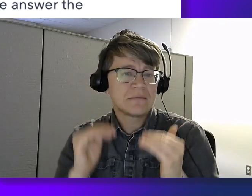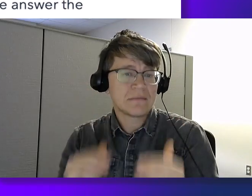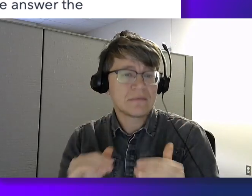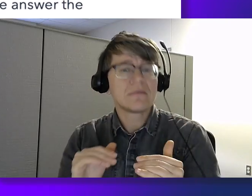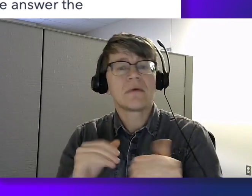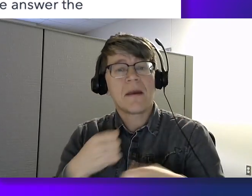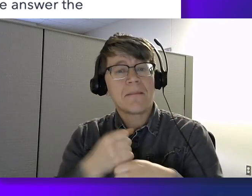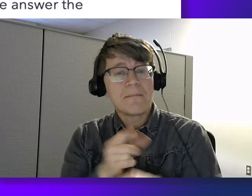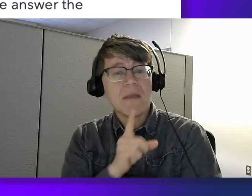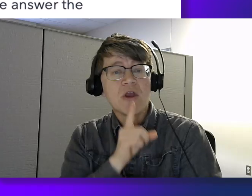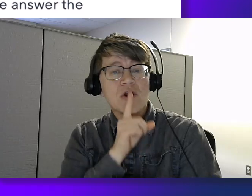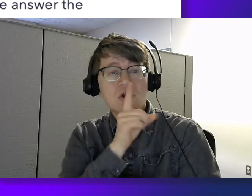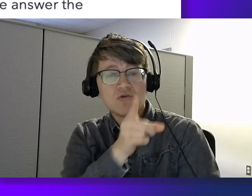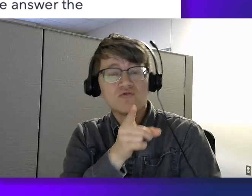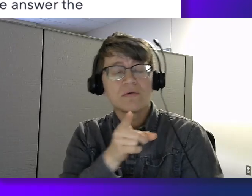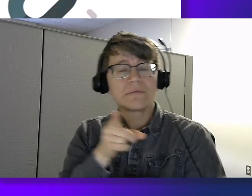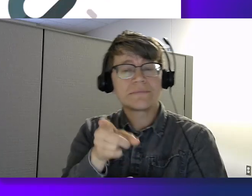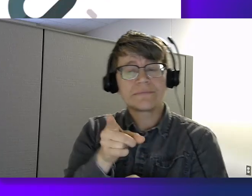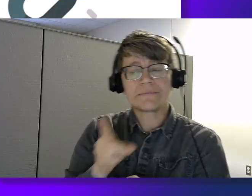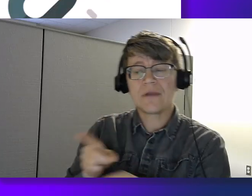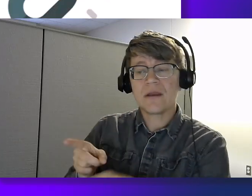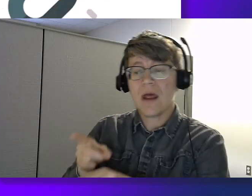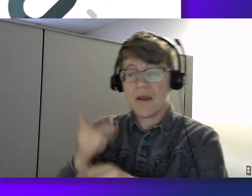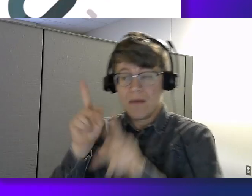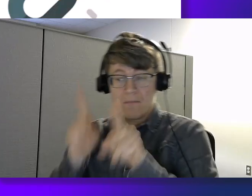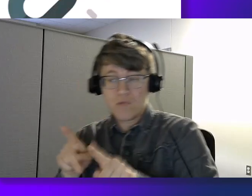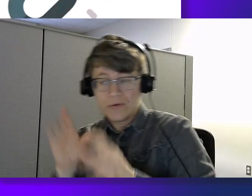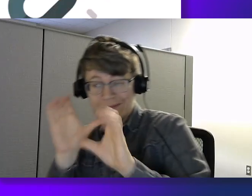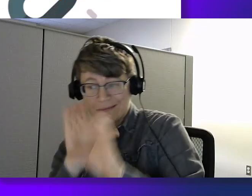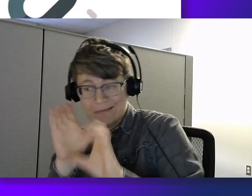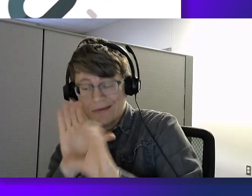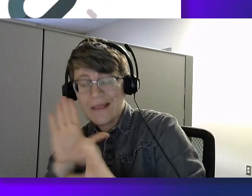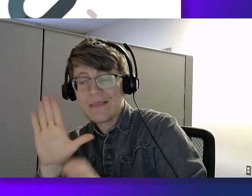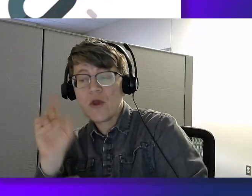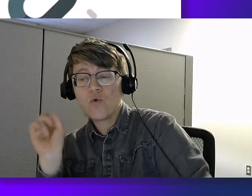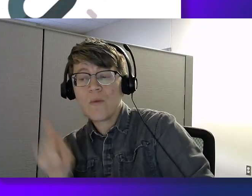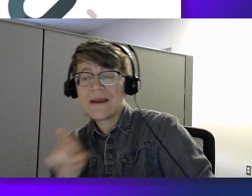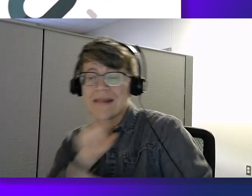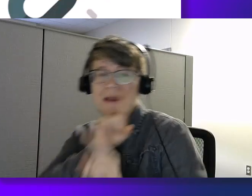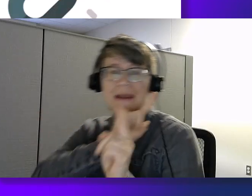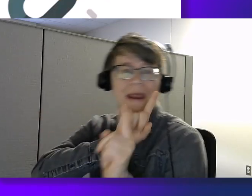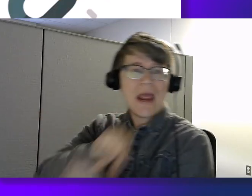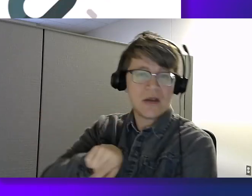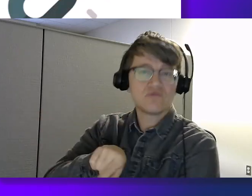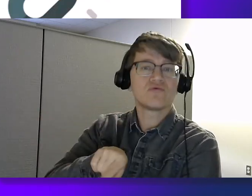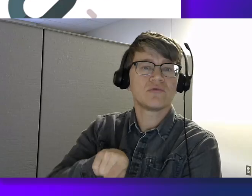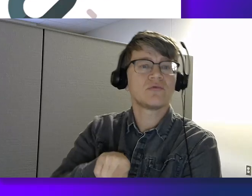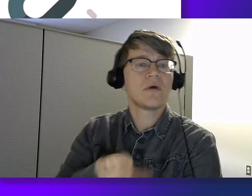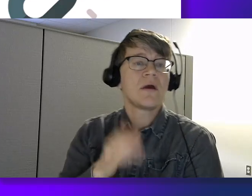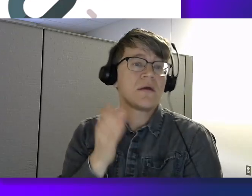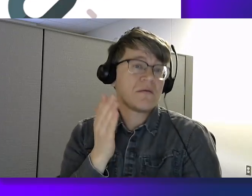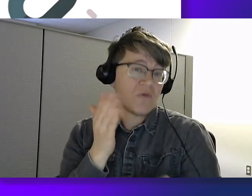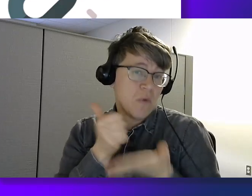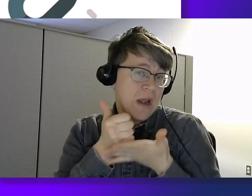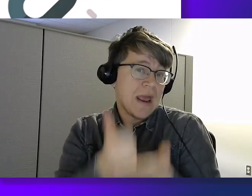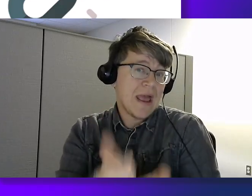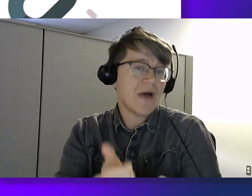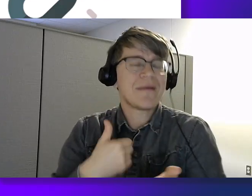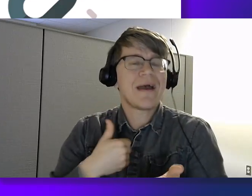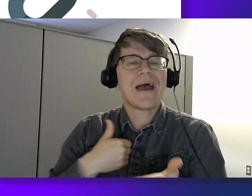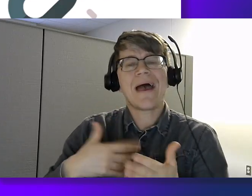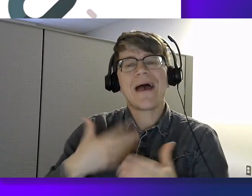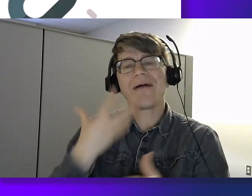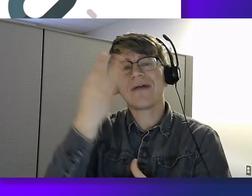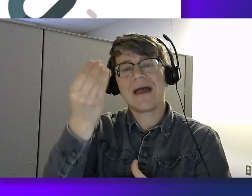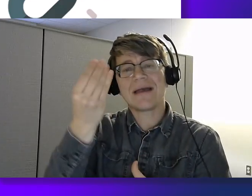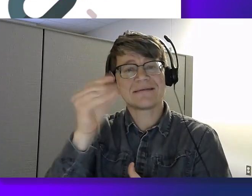the searcher's primary question. It also helps your on-page SEO to include external links on your pages. These are links